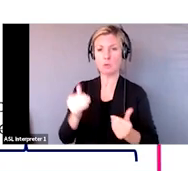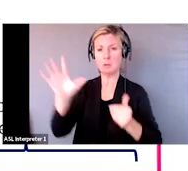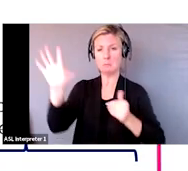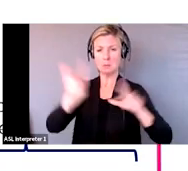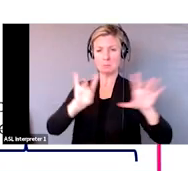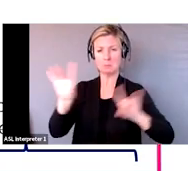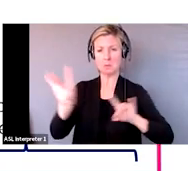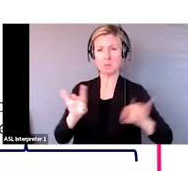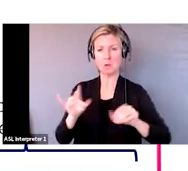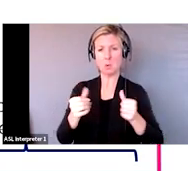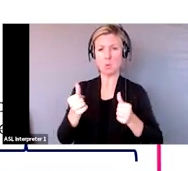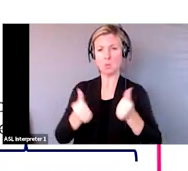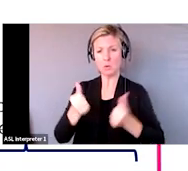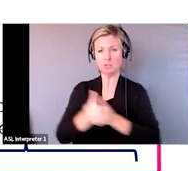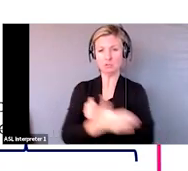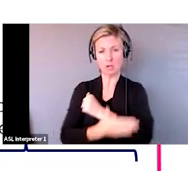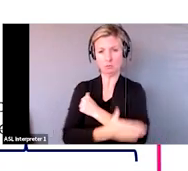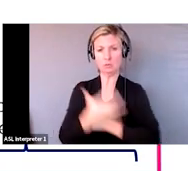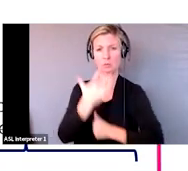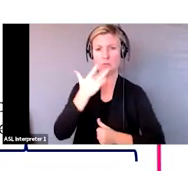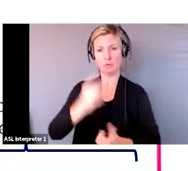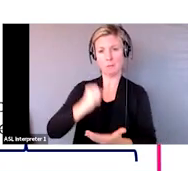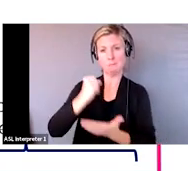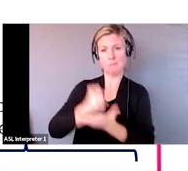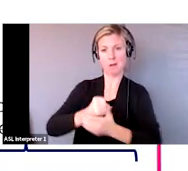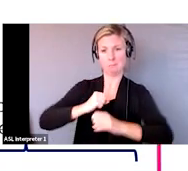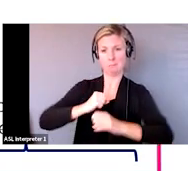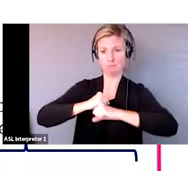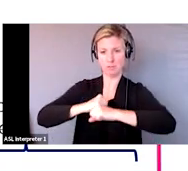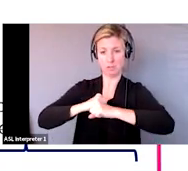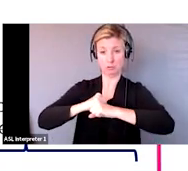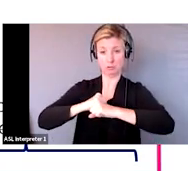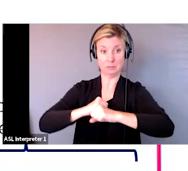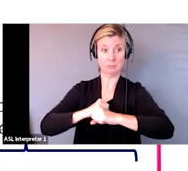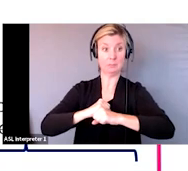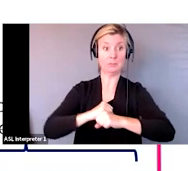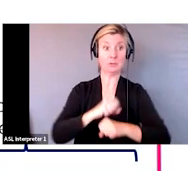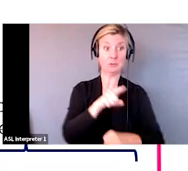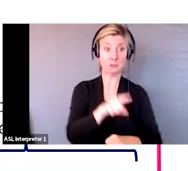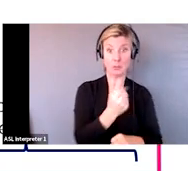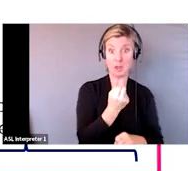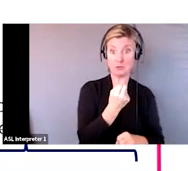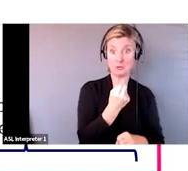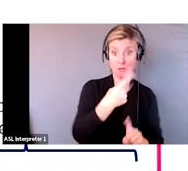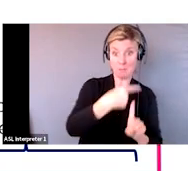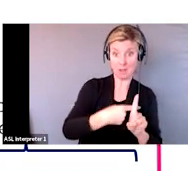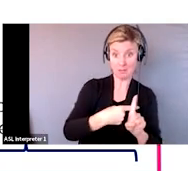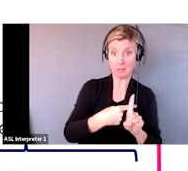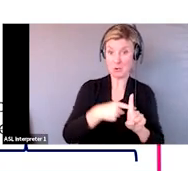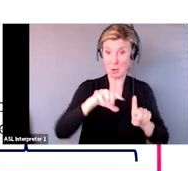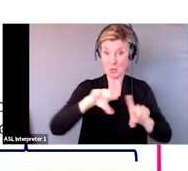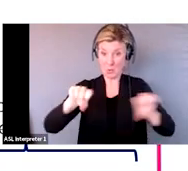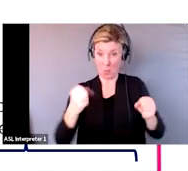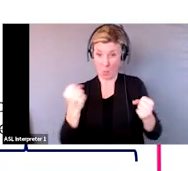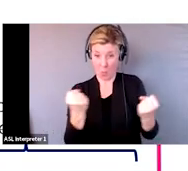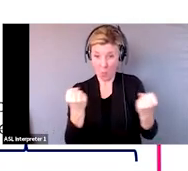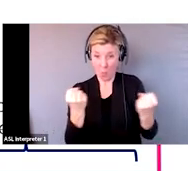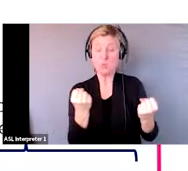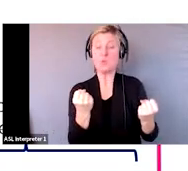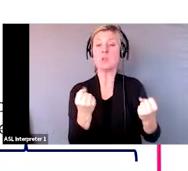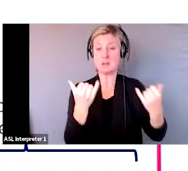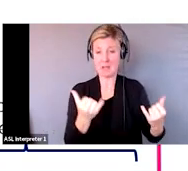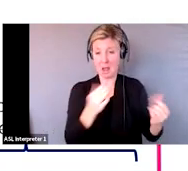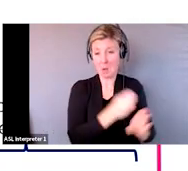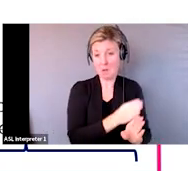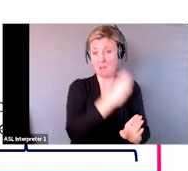So that placeholder at the 12-month mark comes into play here. You can select any of the